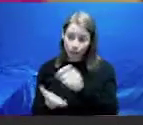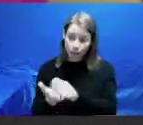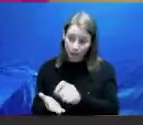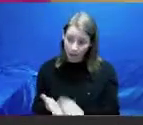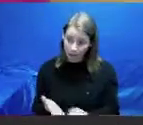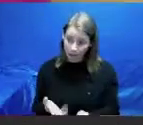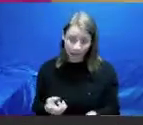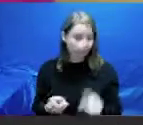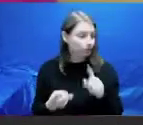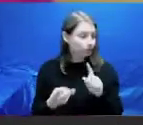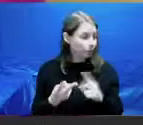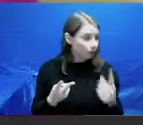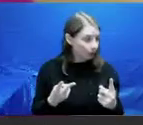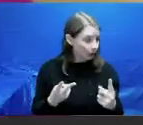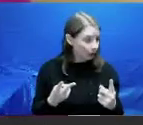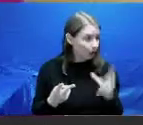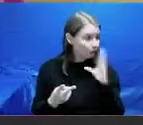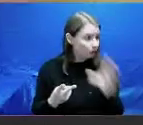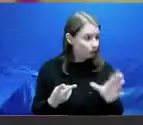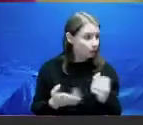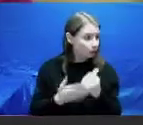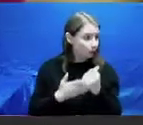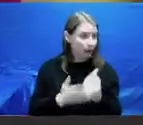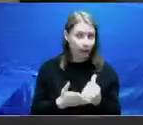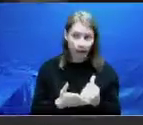words, okay? Give the directions. So